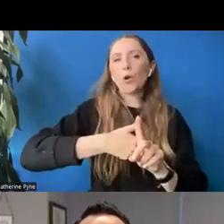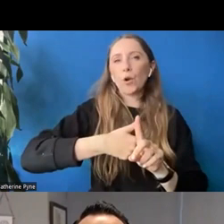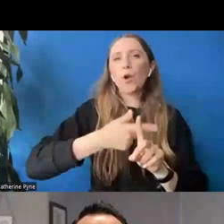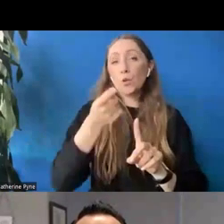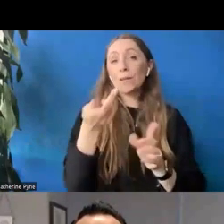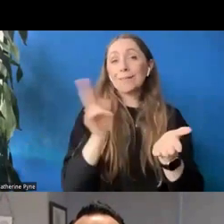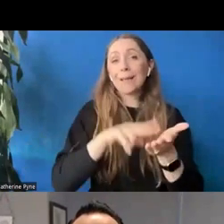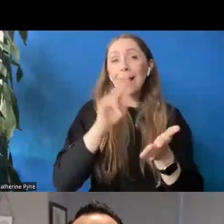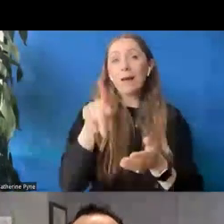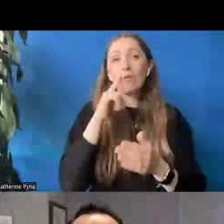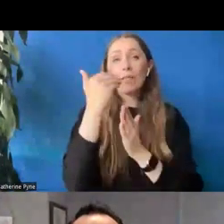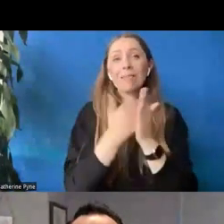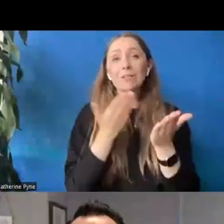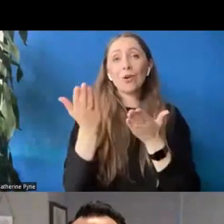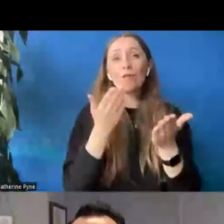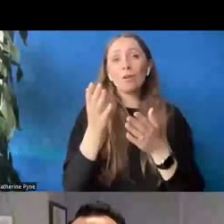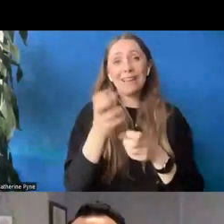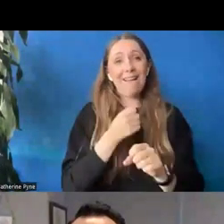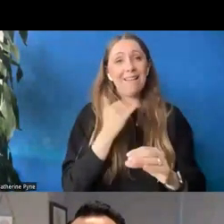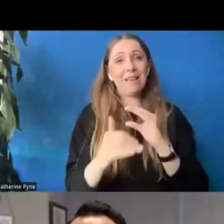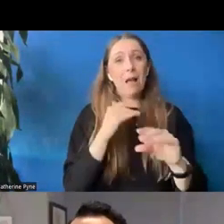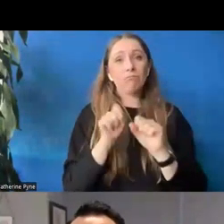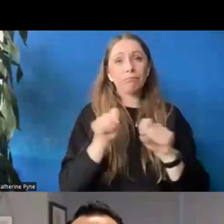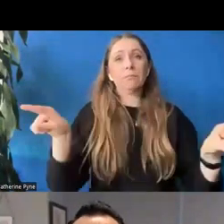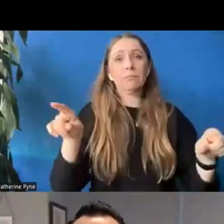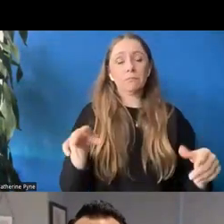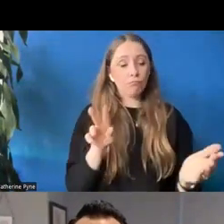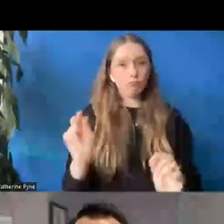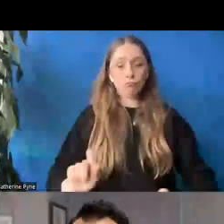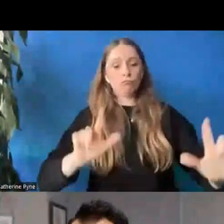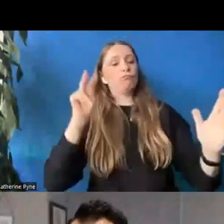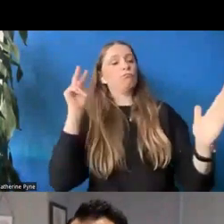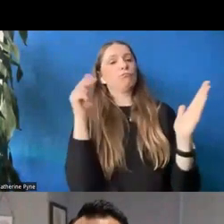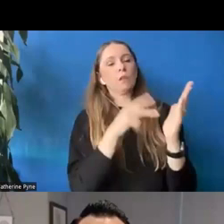for our listserv to be alerted just as soon as that report is published.